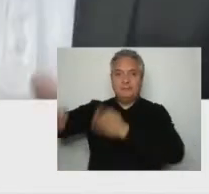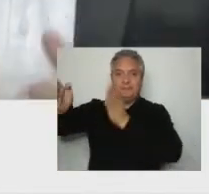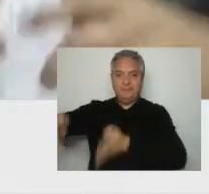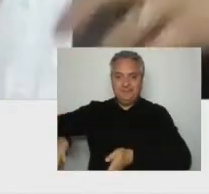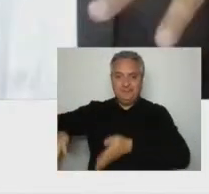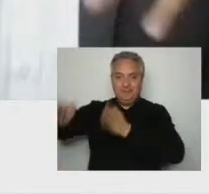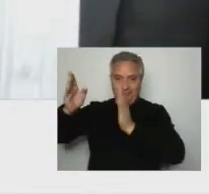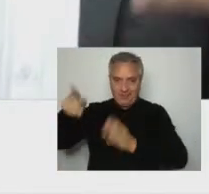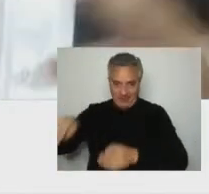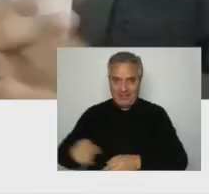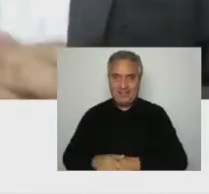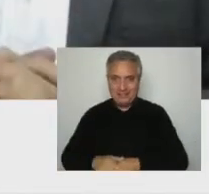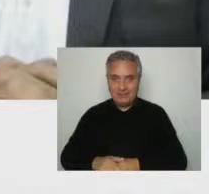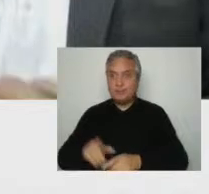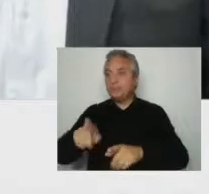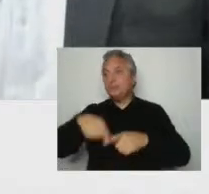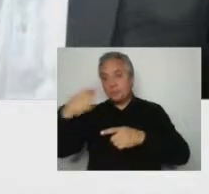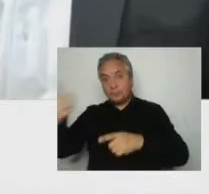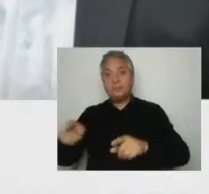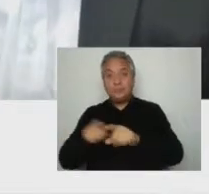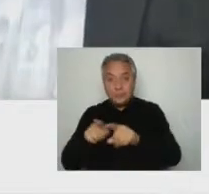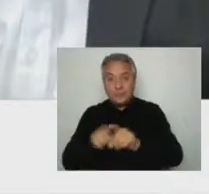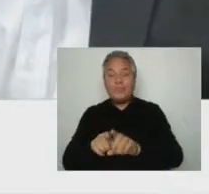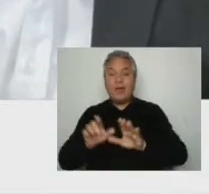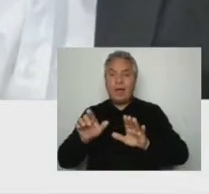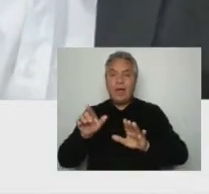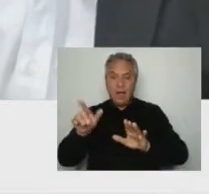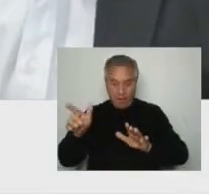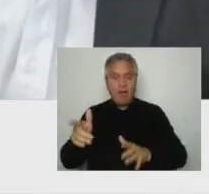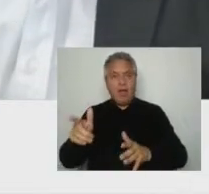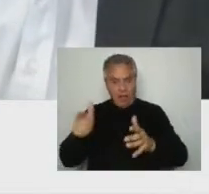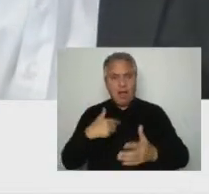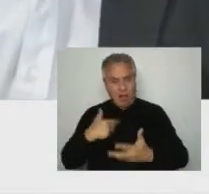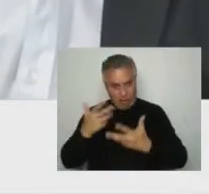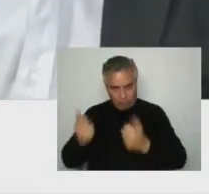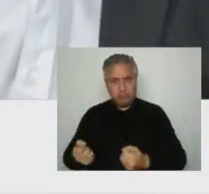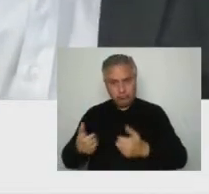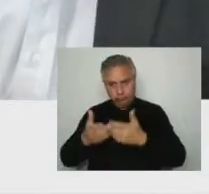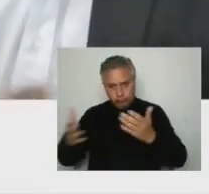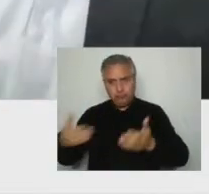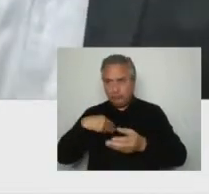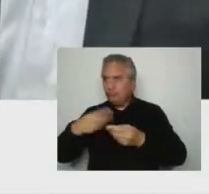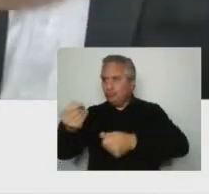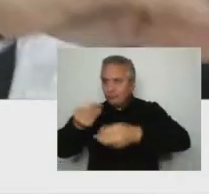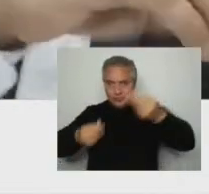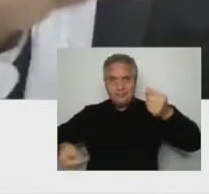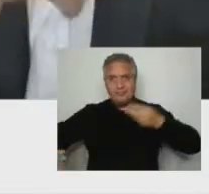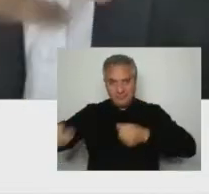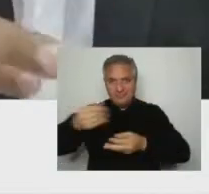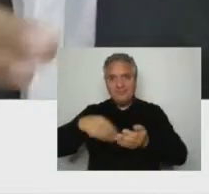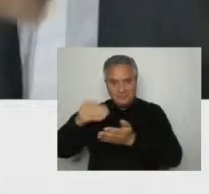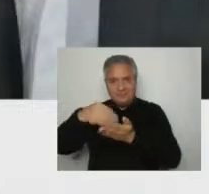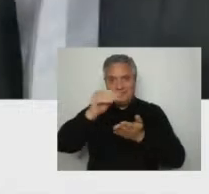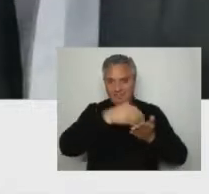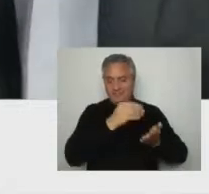food or other products. And then we have those who